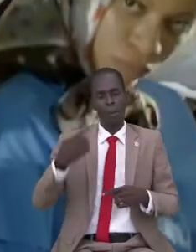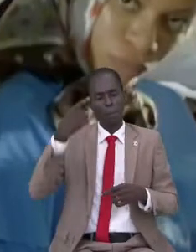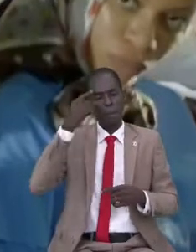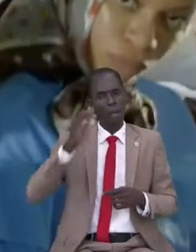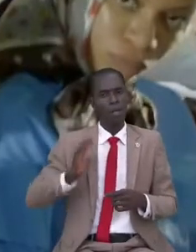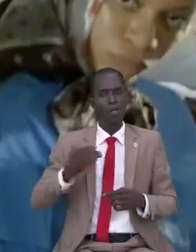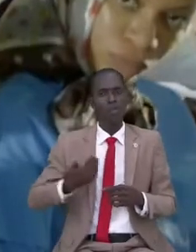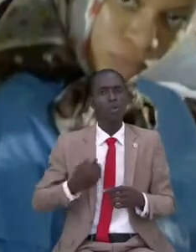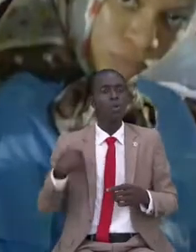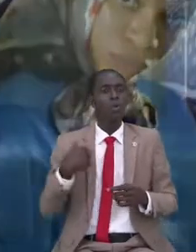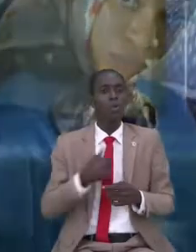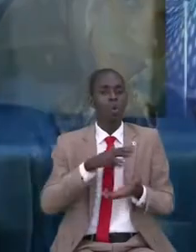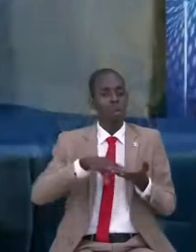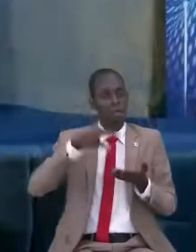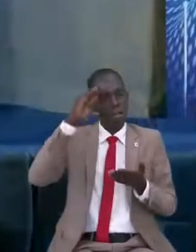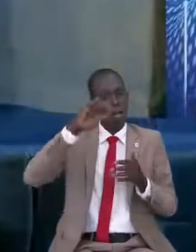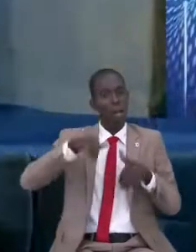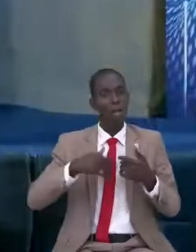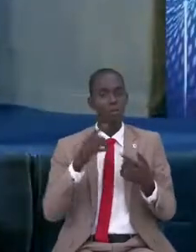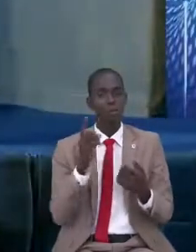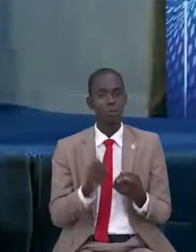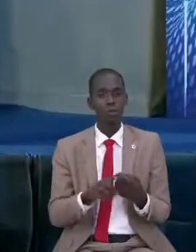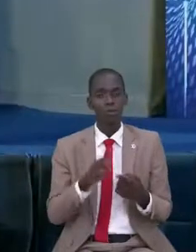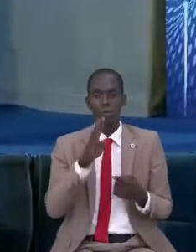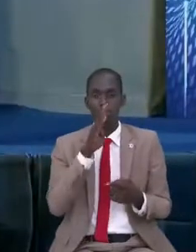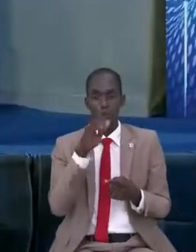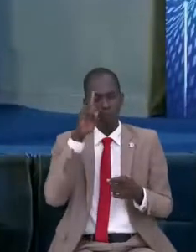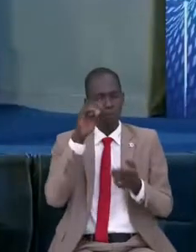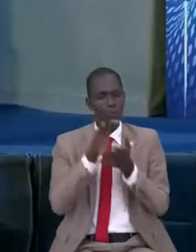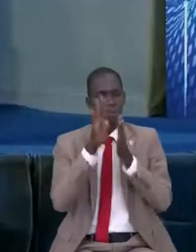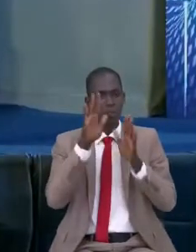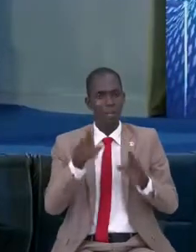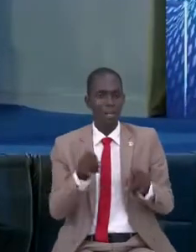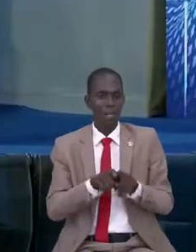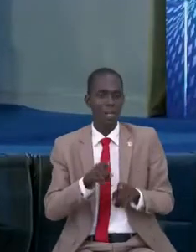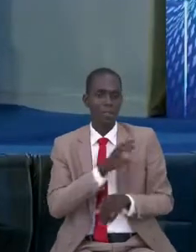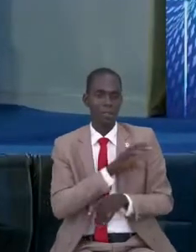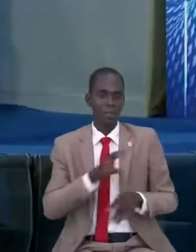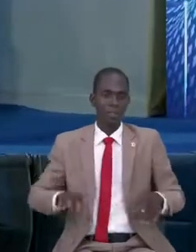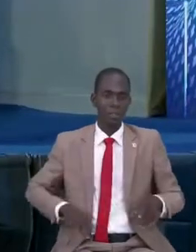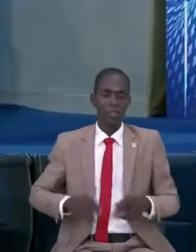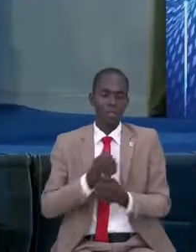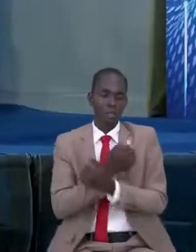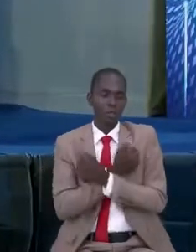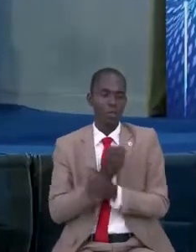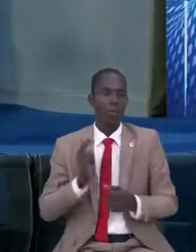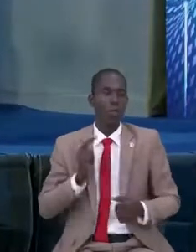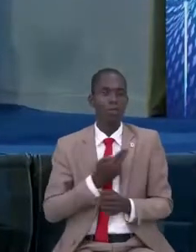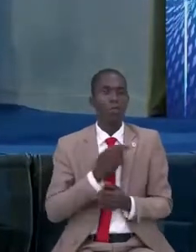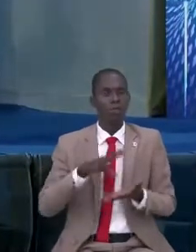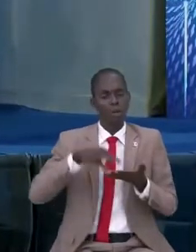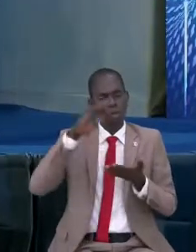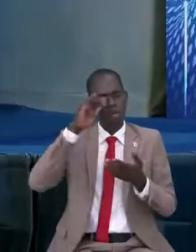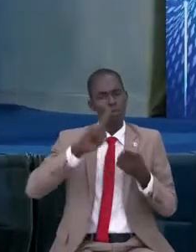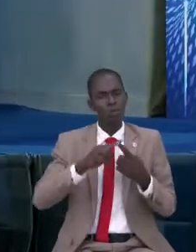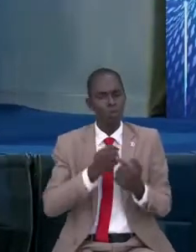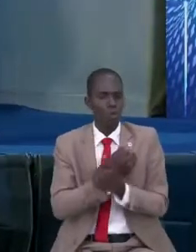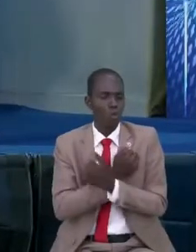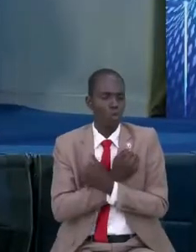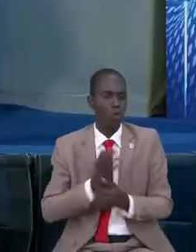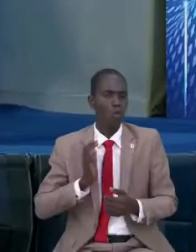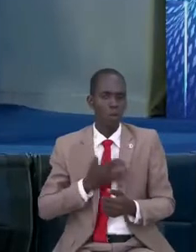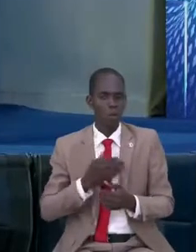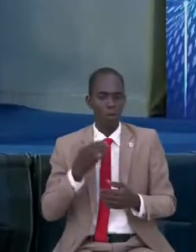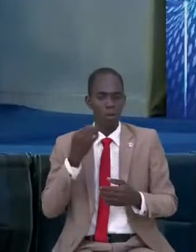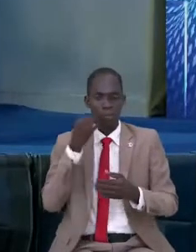the believers as Christ loved us. We've learned how to love our neighbor as